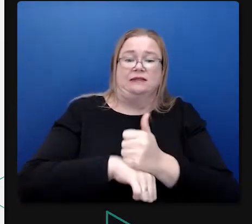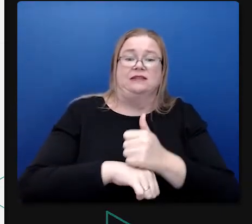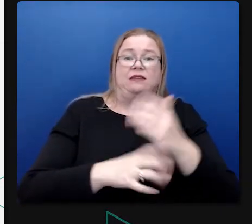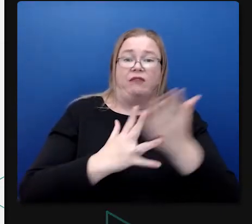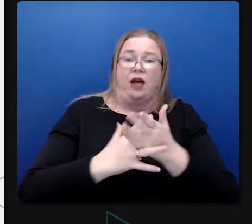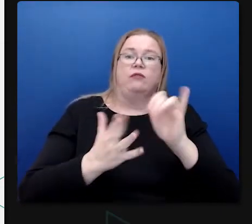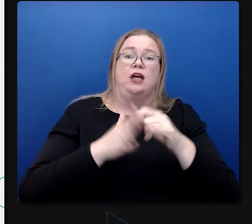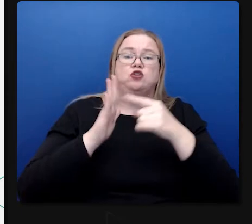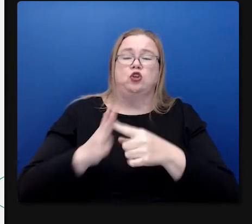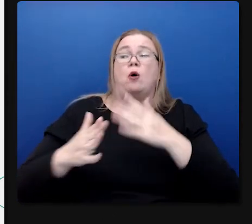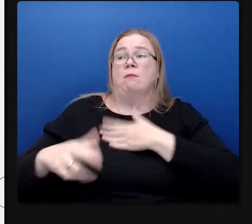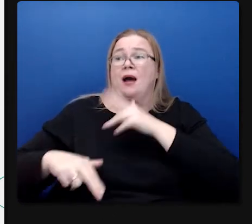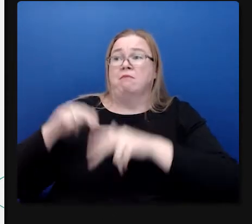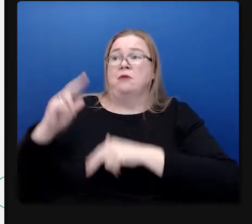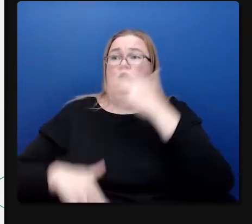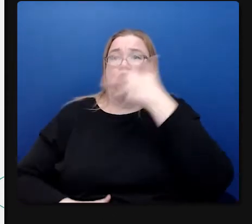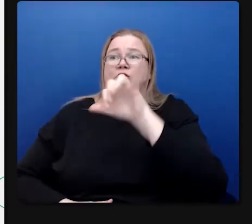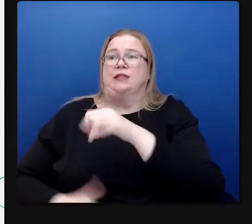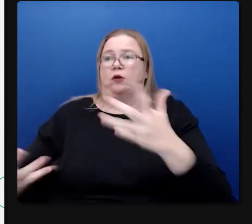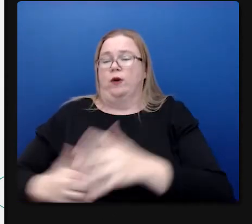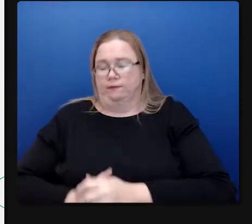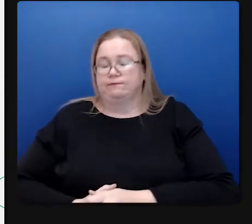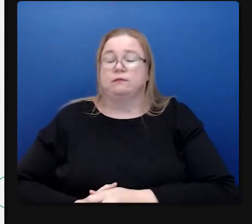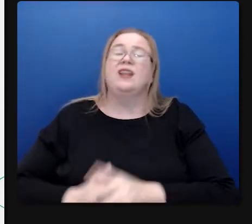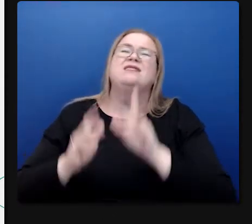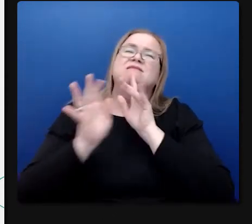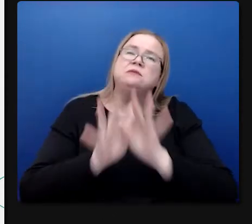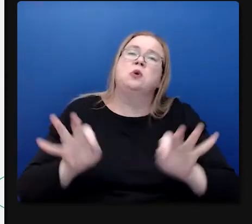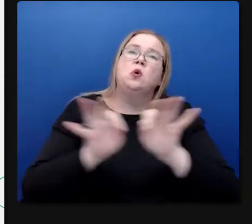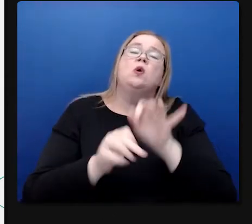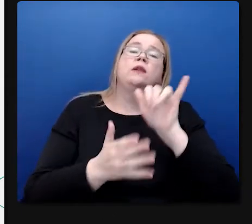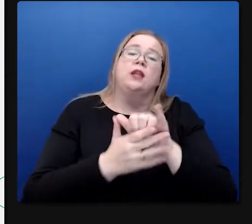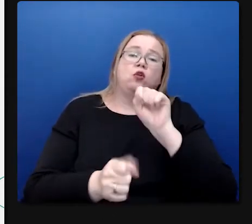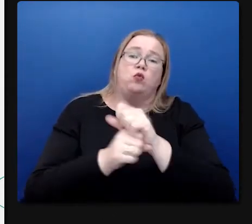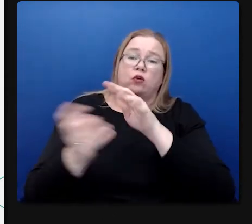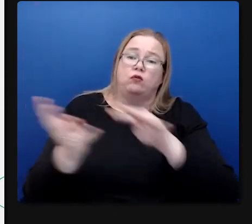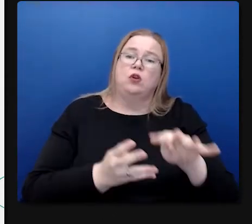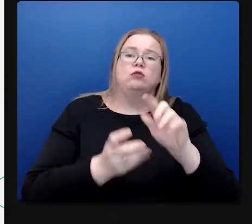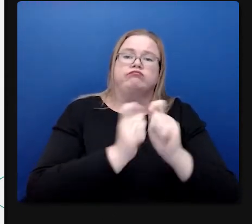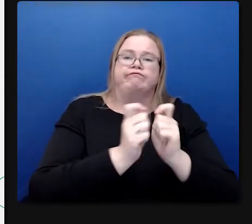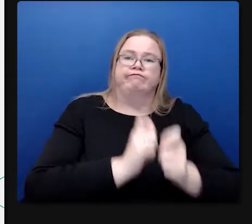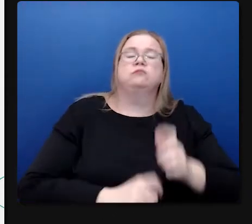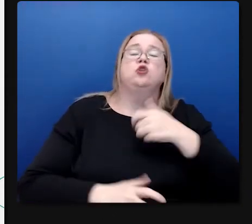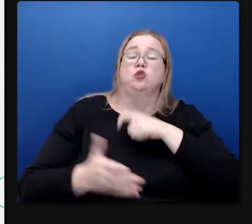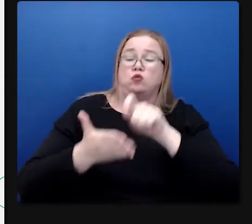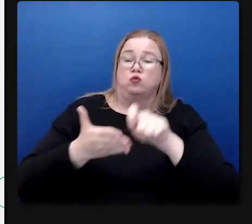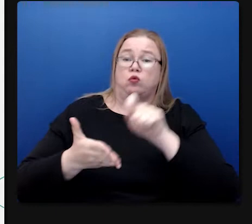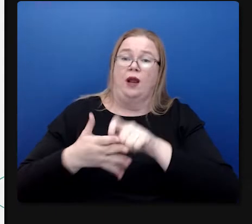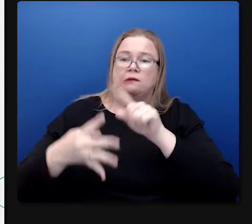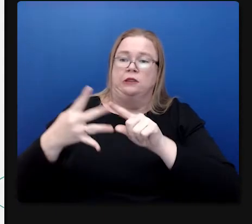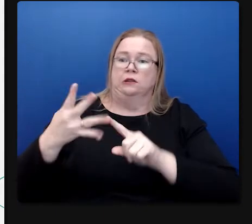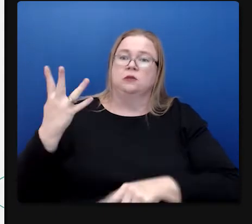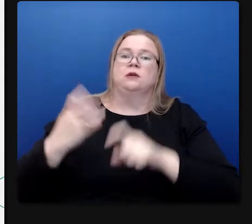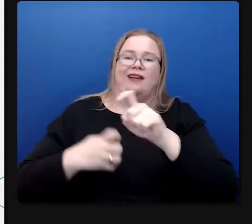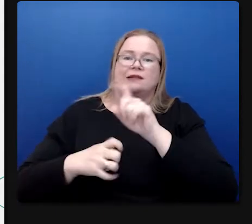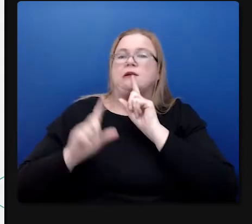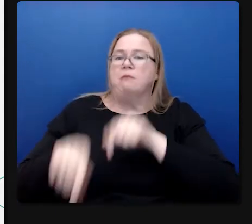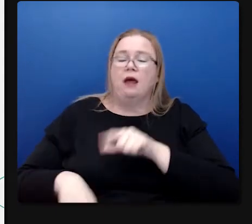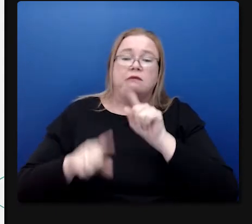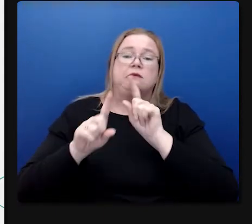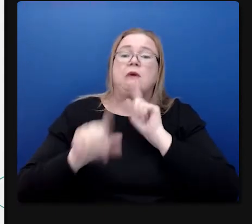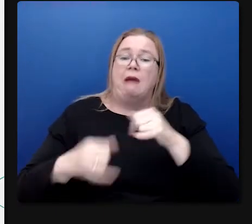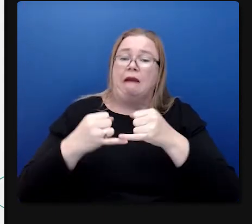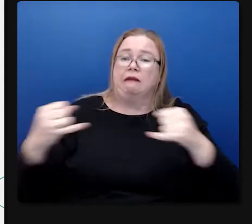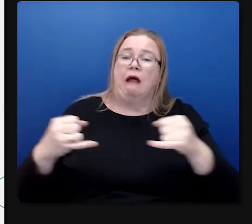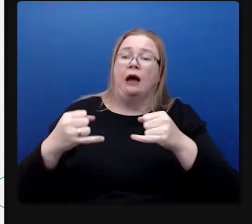that specifies, here is what my build looks like. And crucially, these workflows are composable. You can just write a series of bash commands or